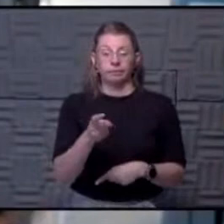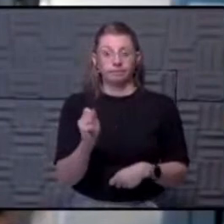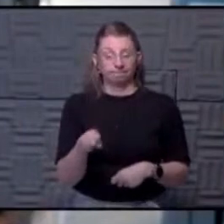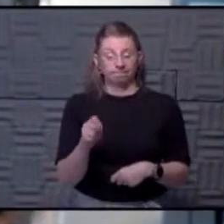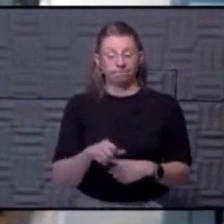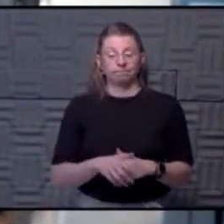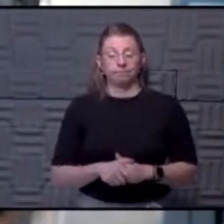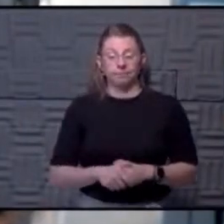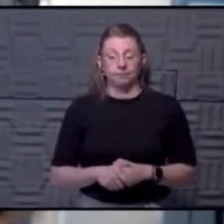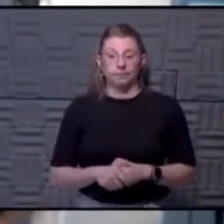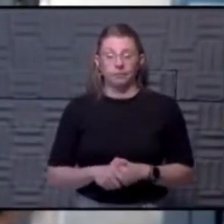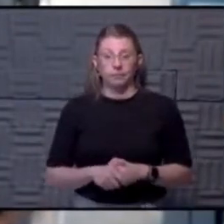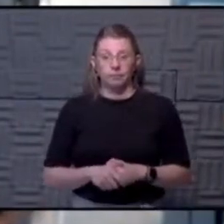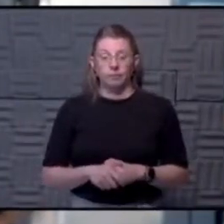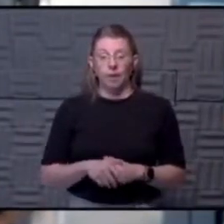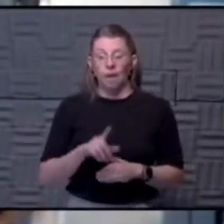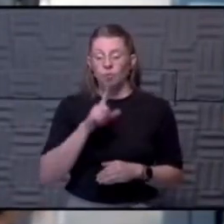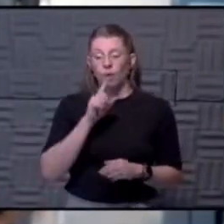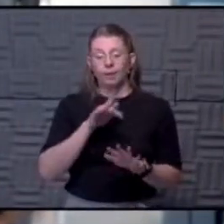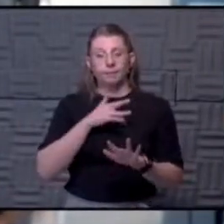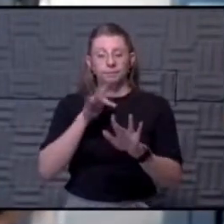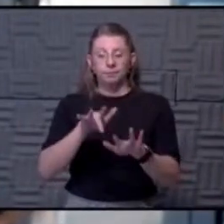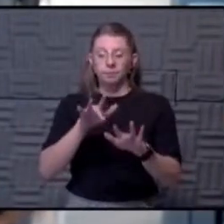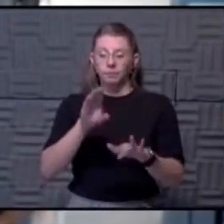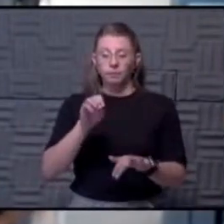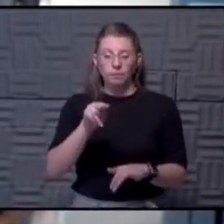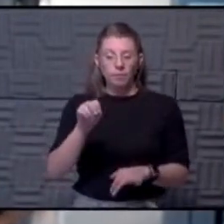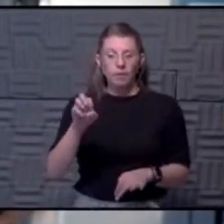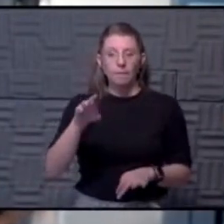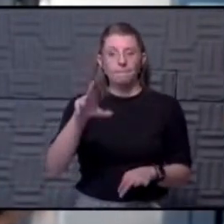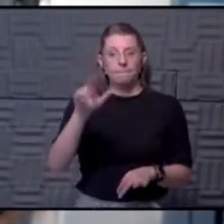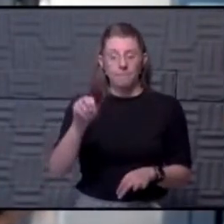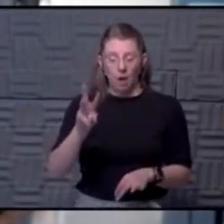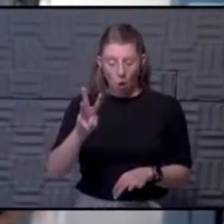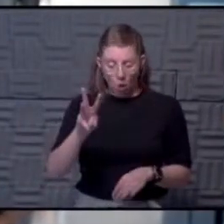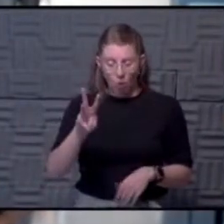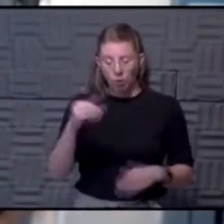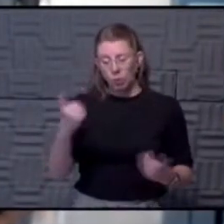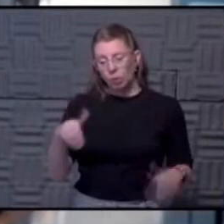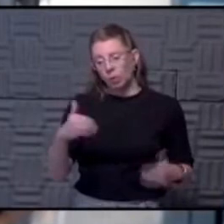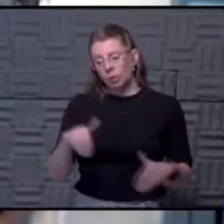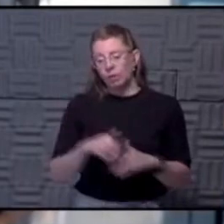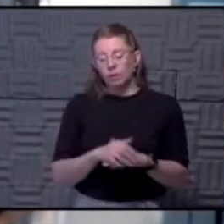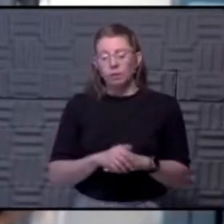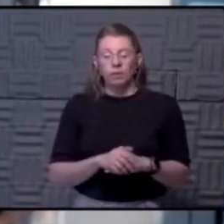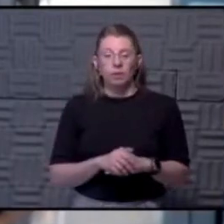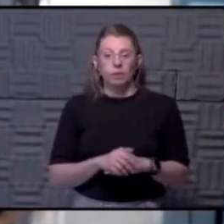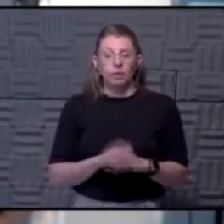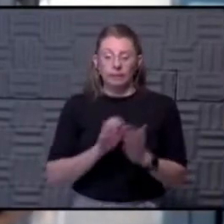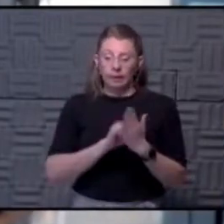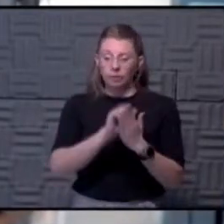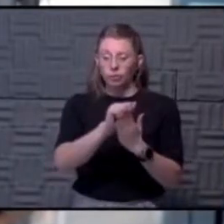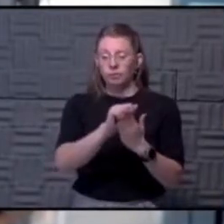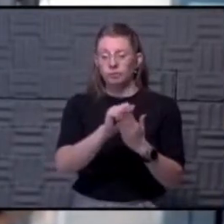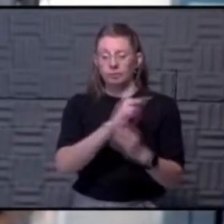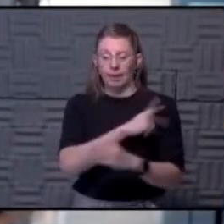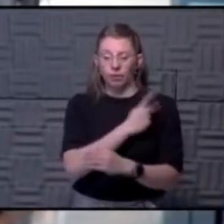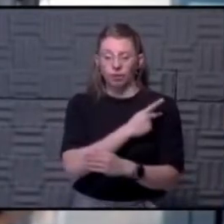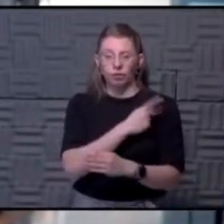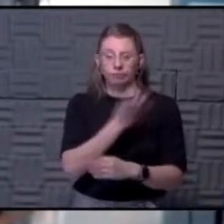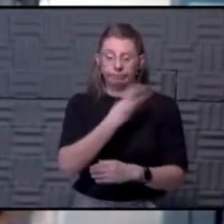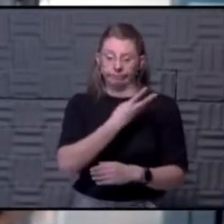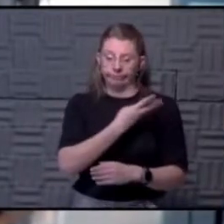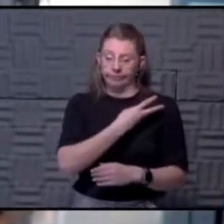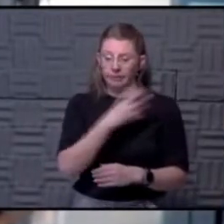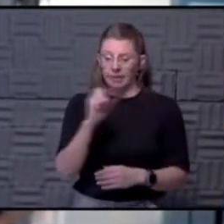Yeah, and I'm really sympathetic. Bone marrow transplant, hematologic malignancy patients, and people that are actively being treated for